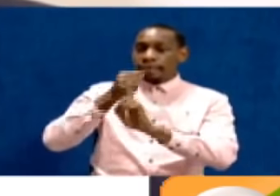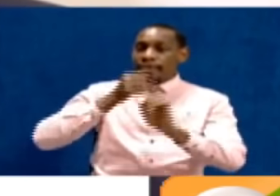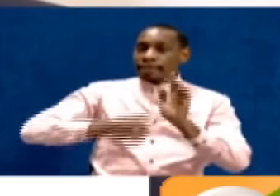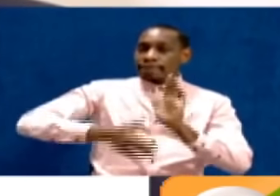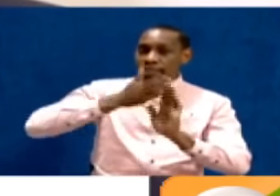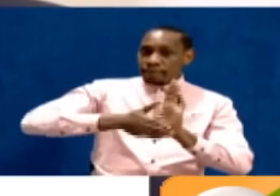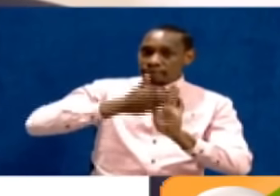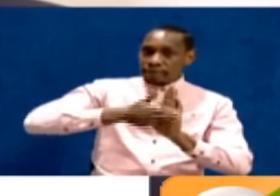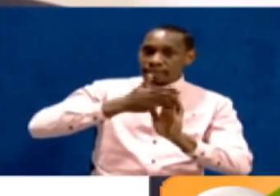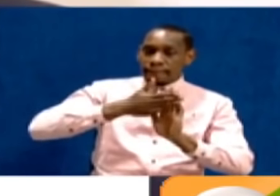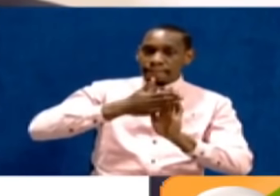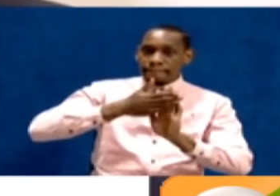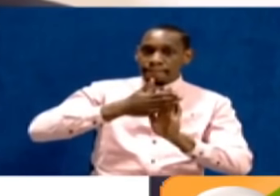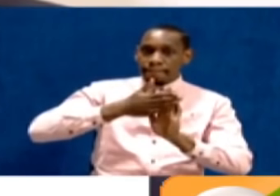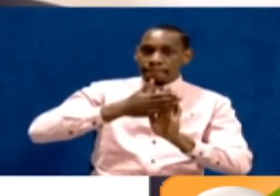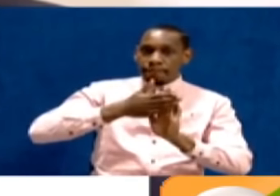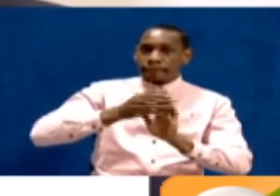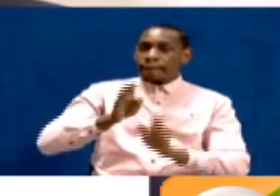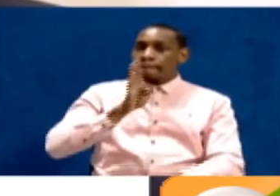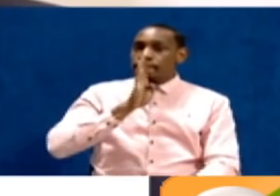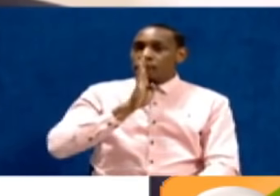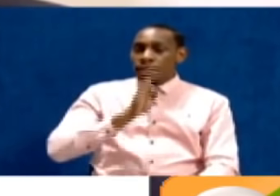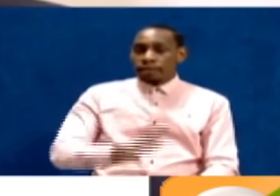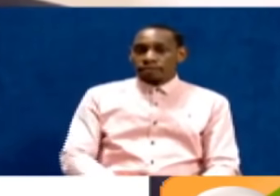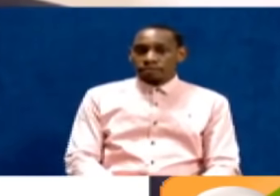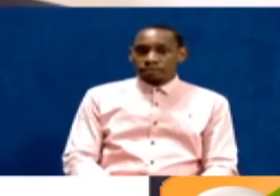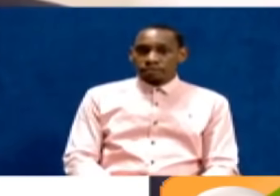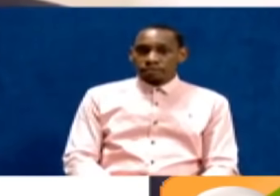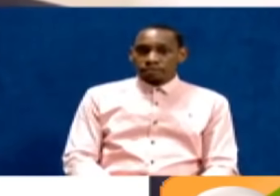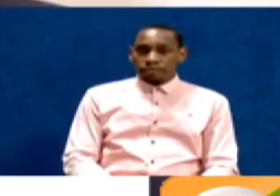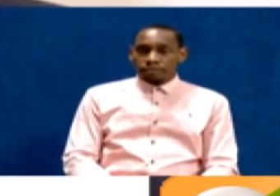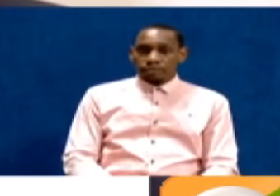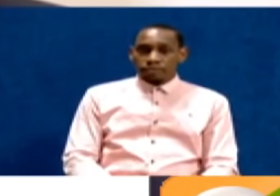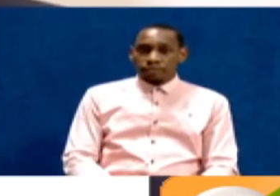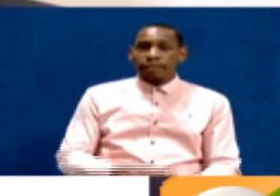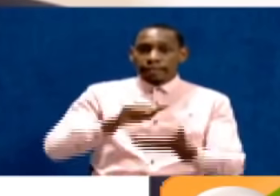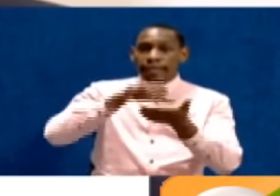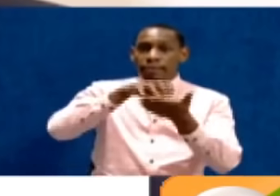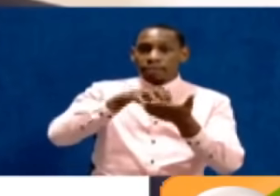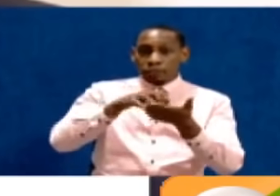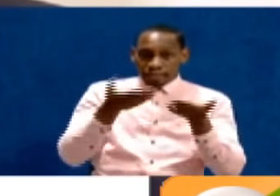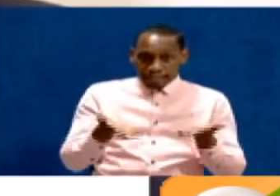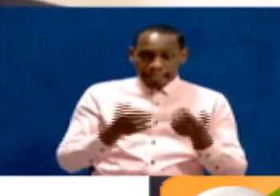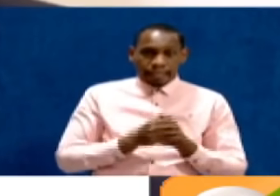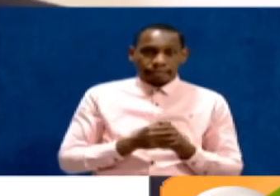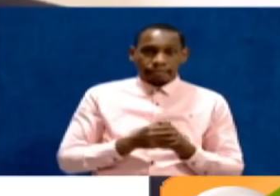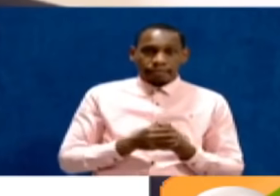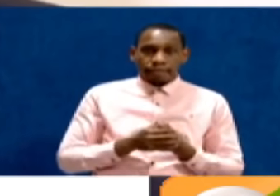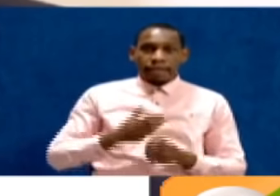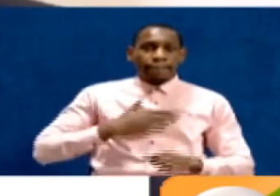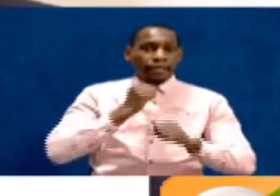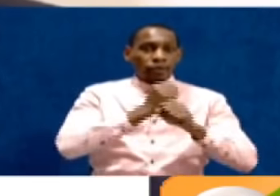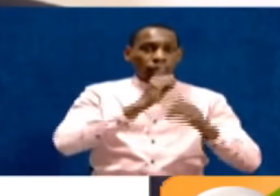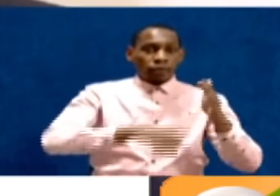immediately on that debt. All right, that is where we are. So what would I